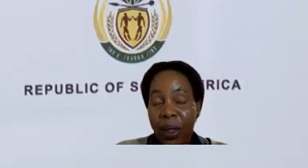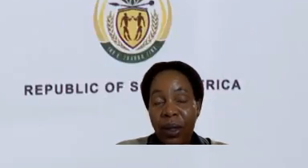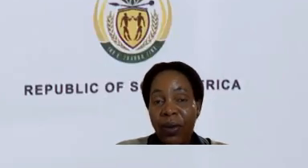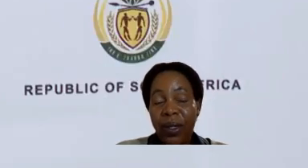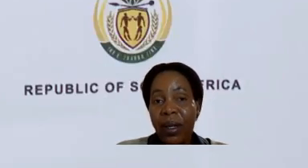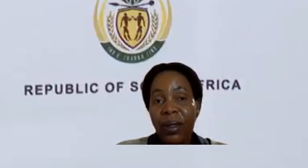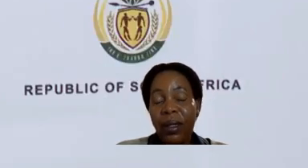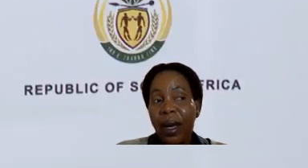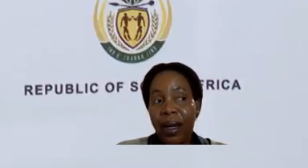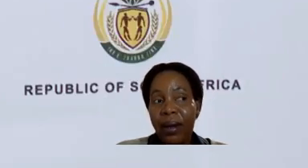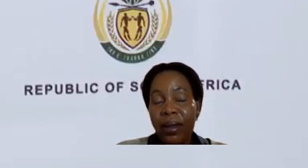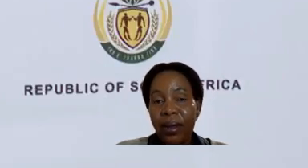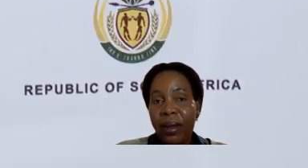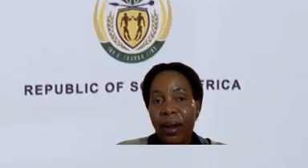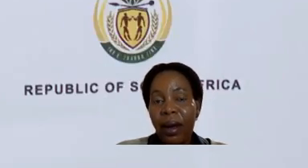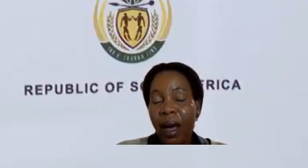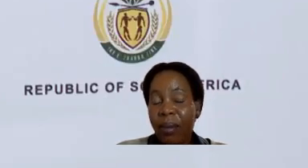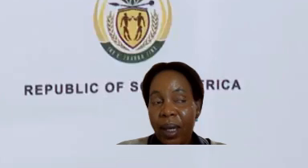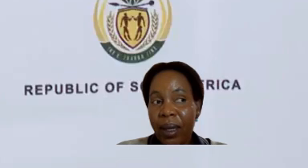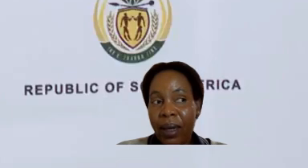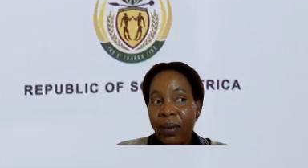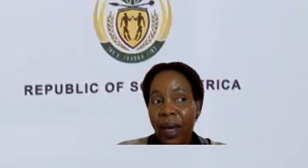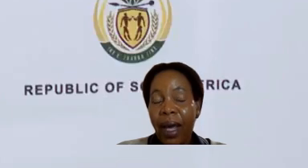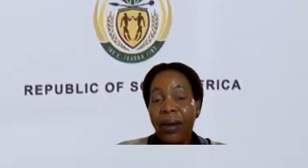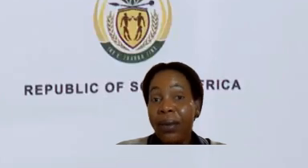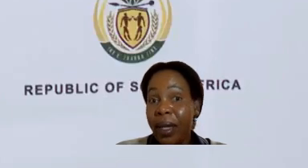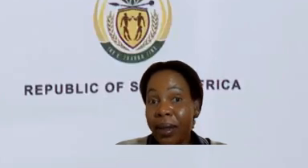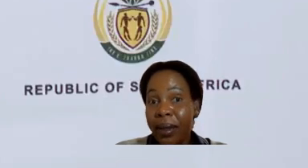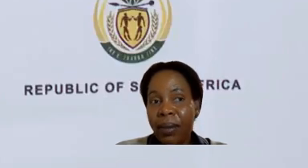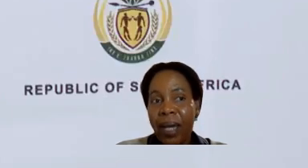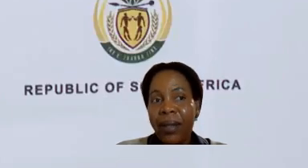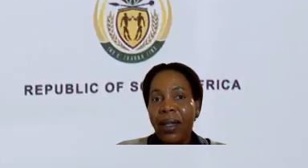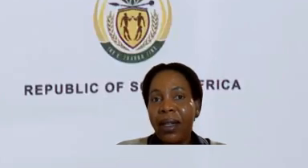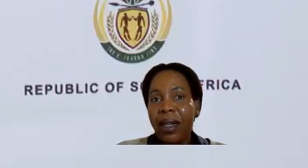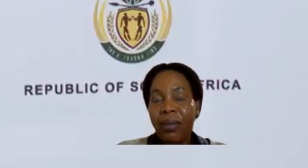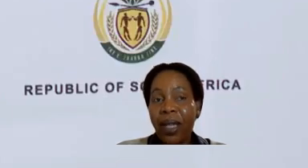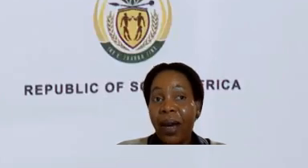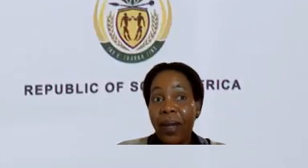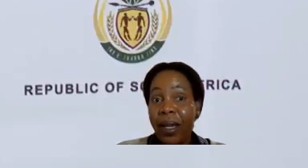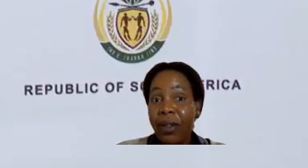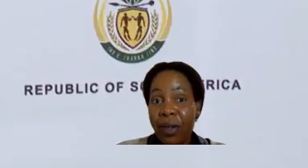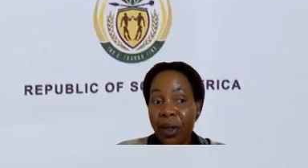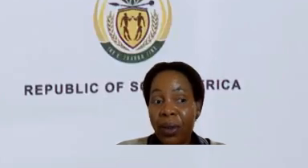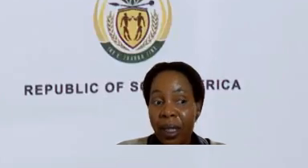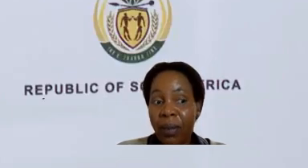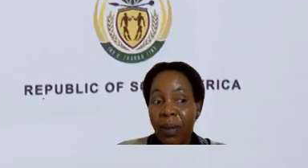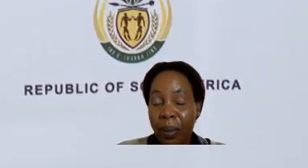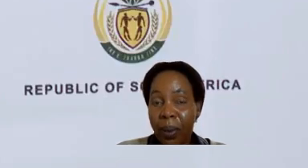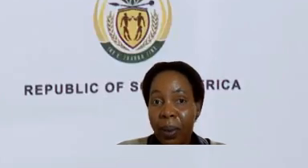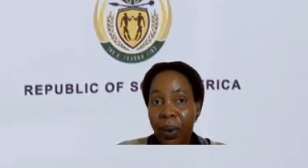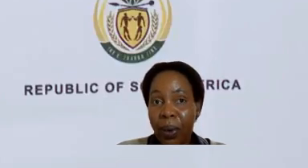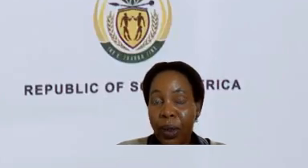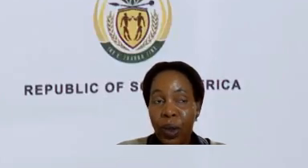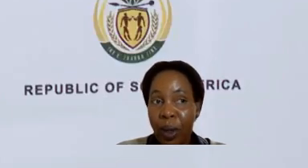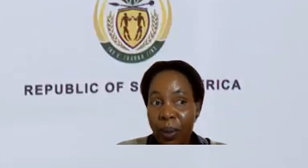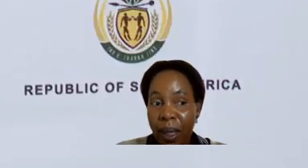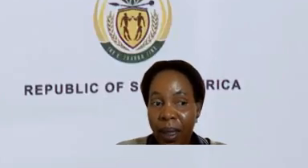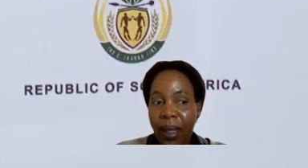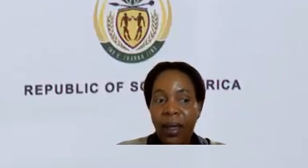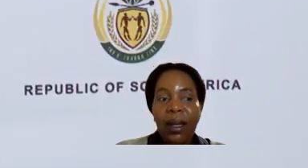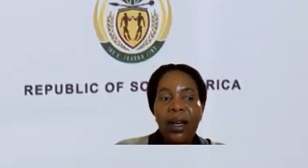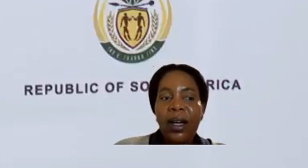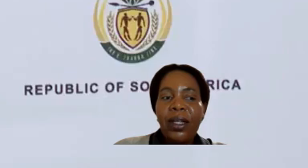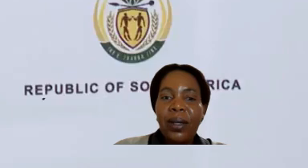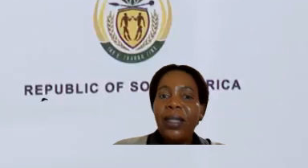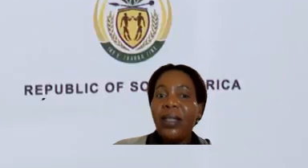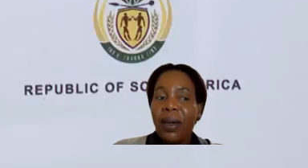put police officers and army in at risk by sending them down there to rescue these people, which shouldn't be